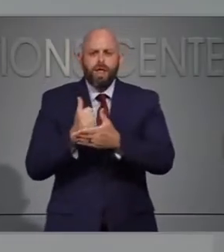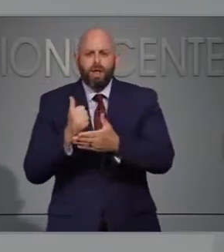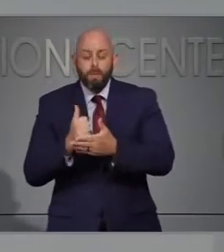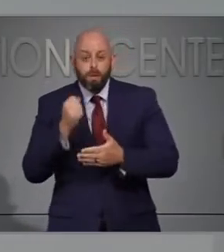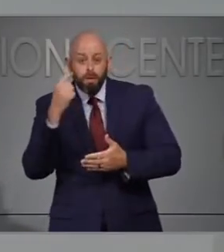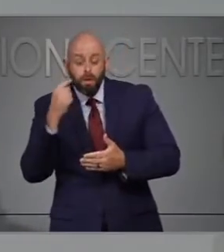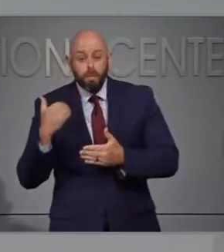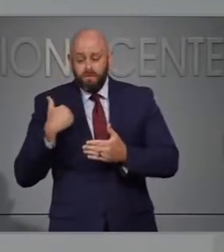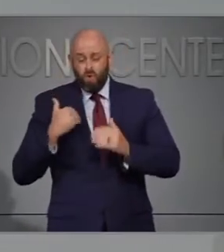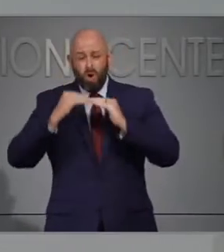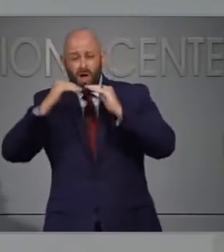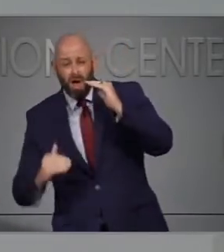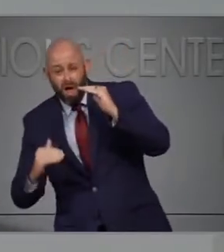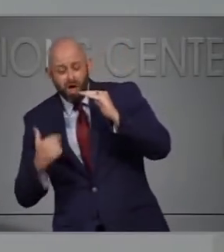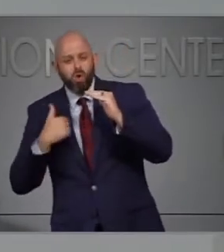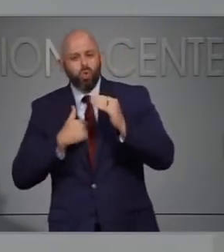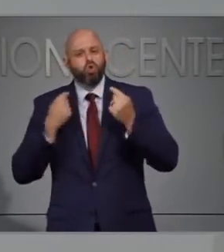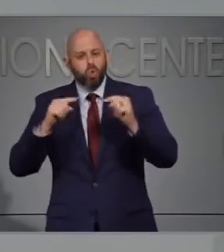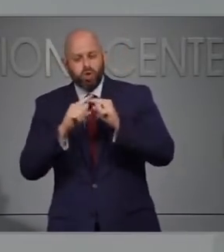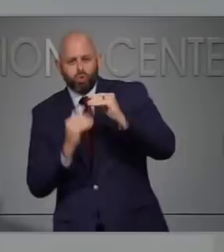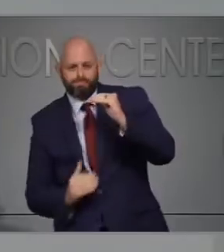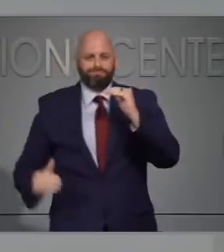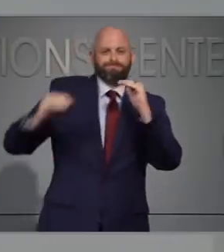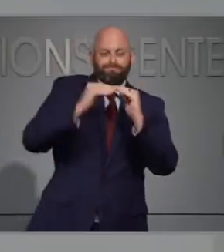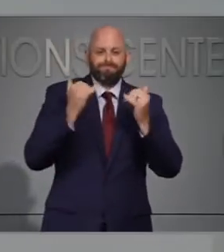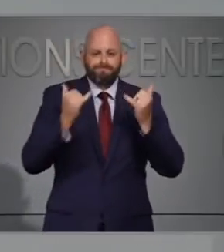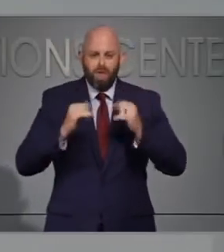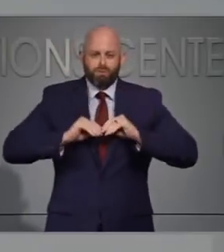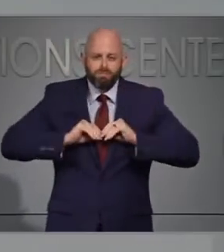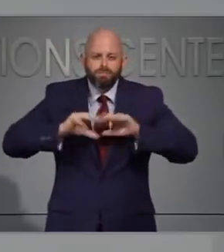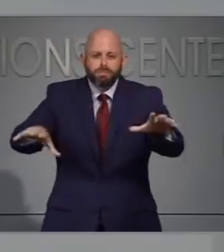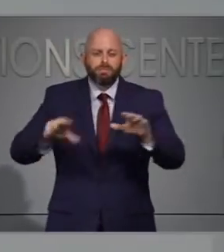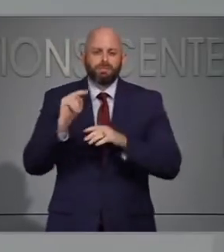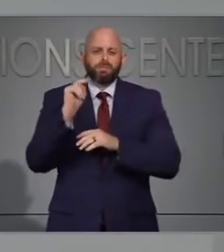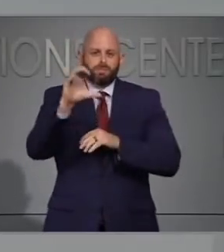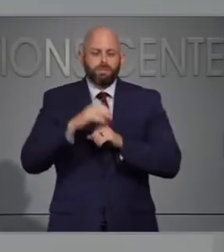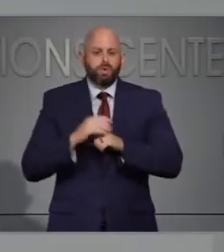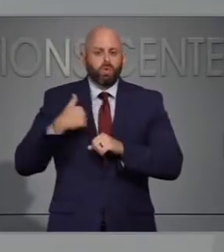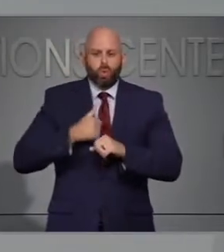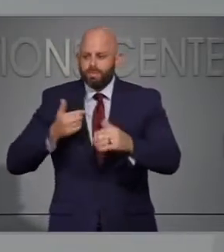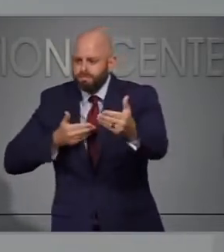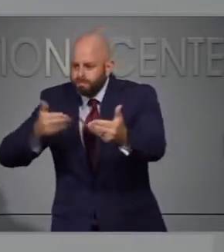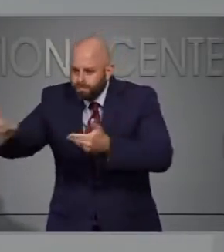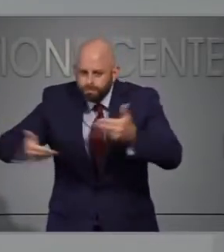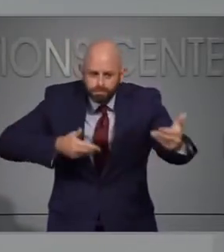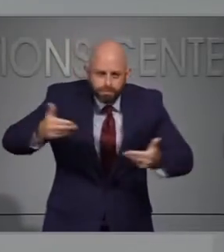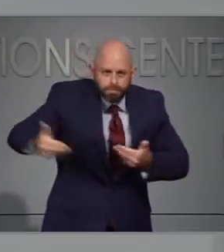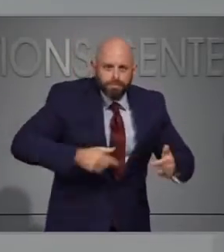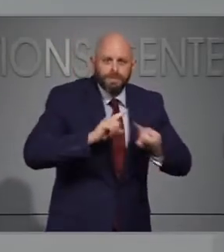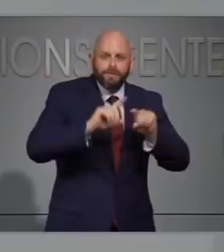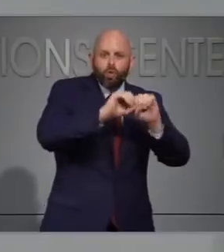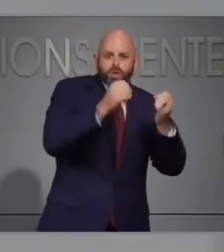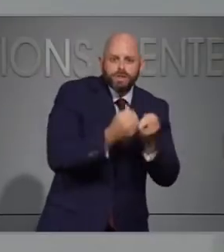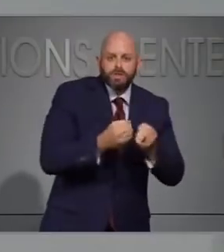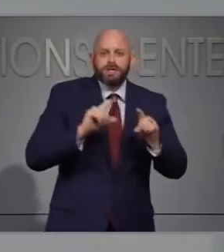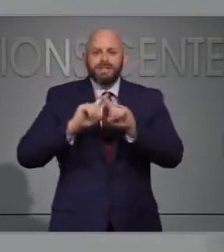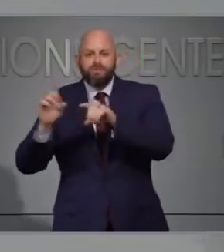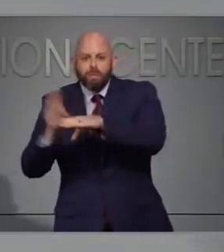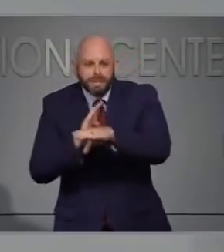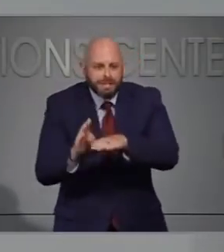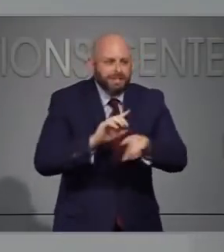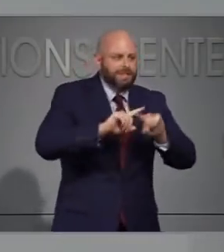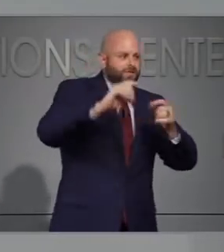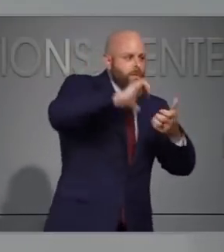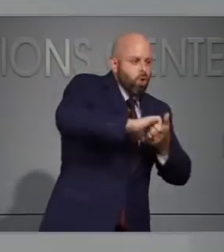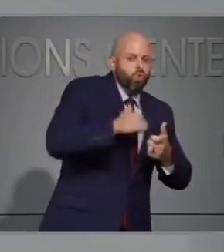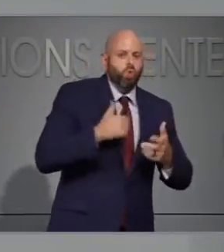county. We are constantly bringing on new community-based organizations and healthcare partners into the network. Our goal is to